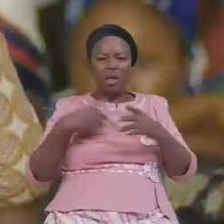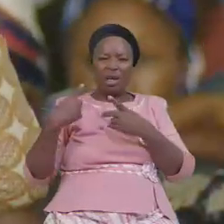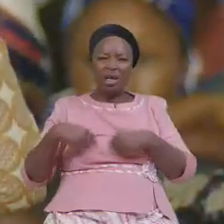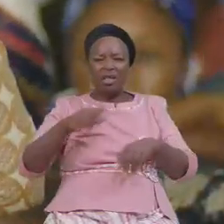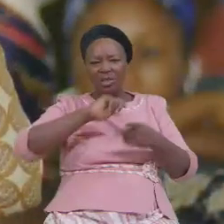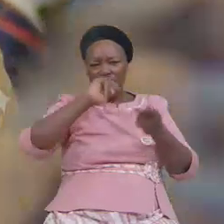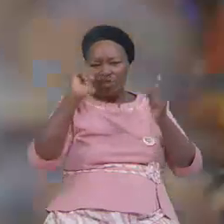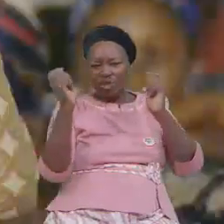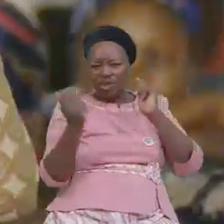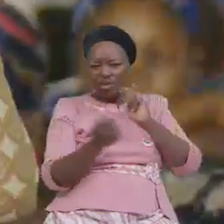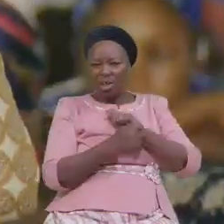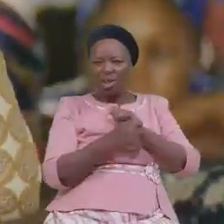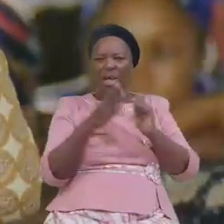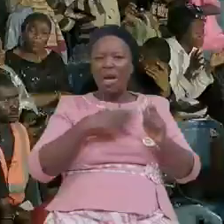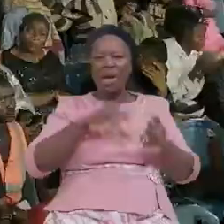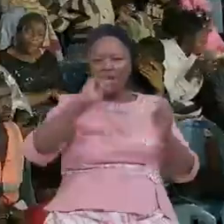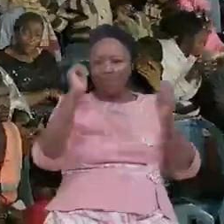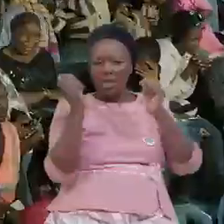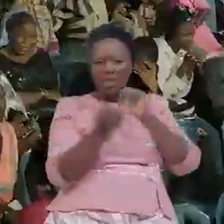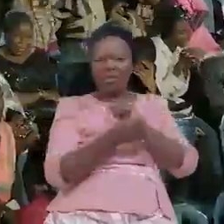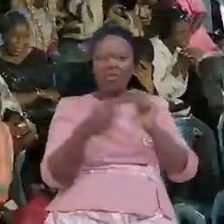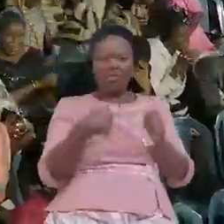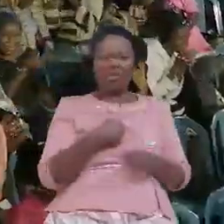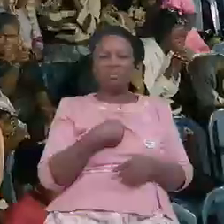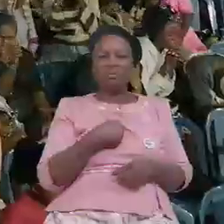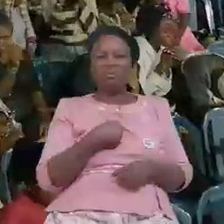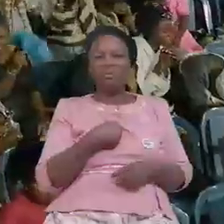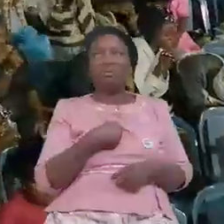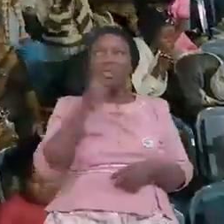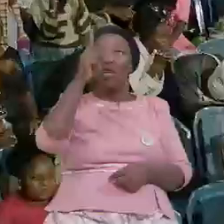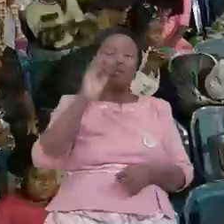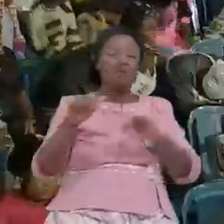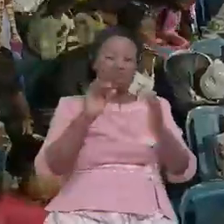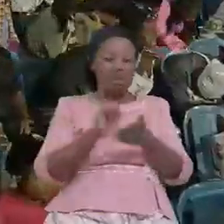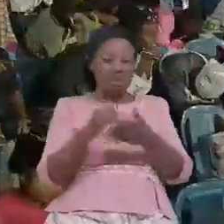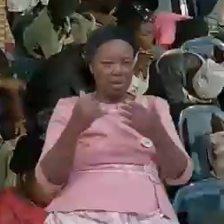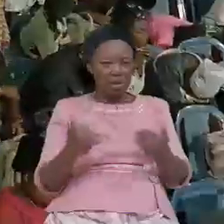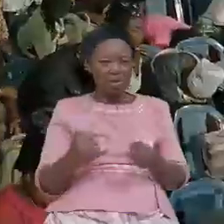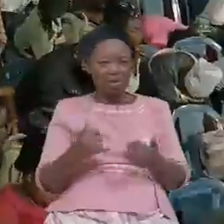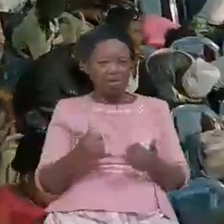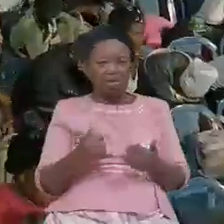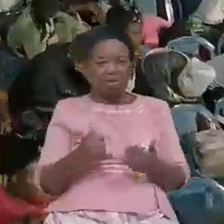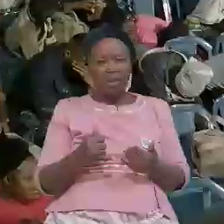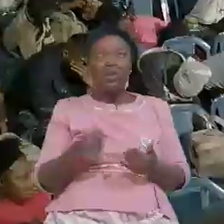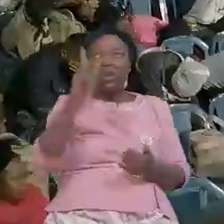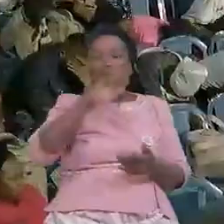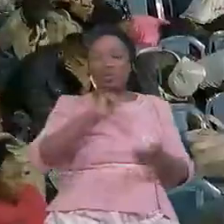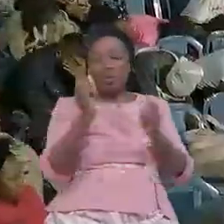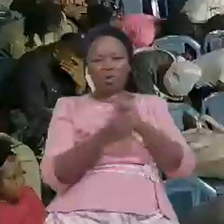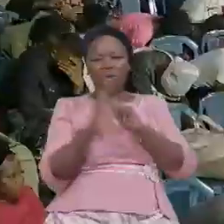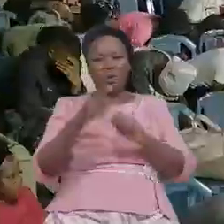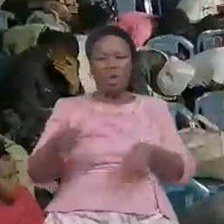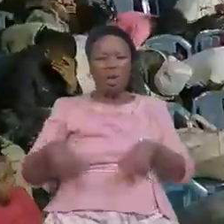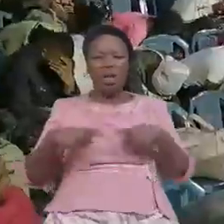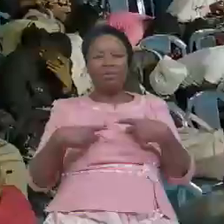change and transform me. He will do that. You turn your life around, they give